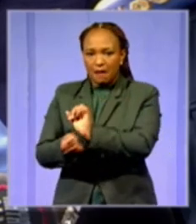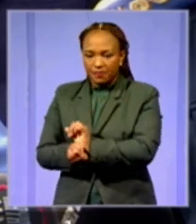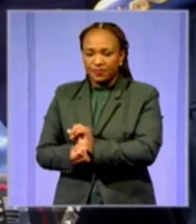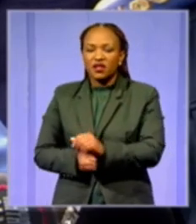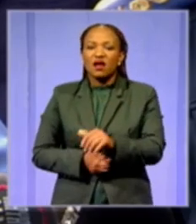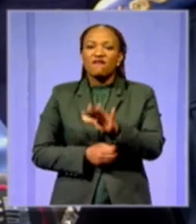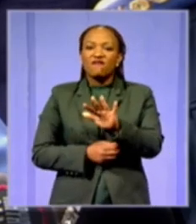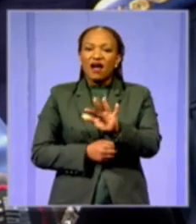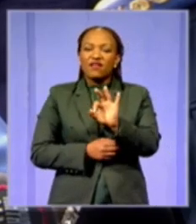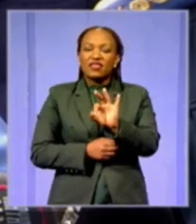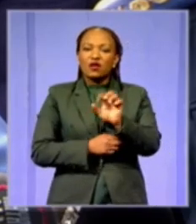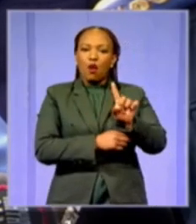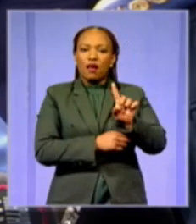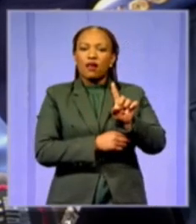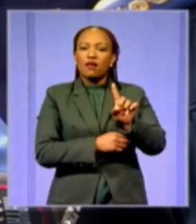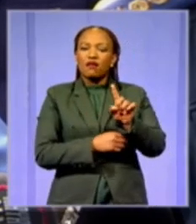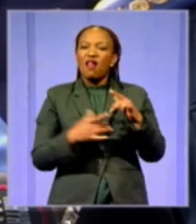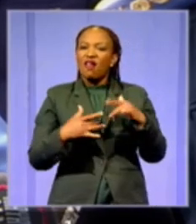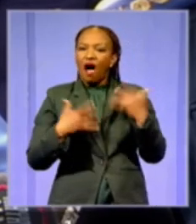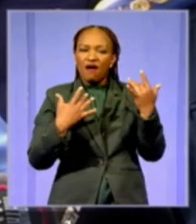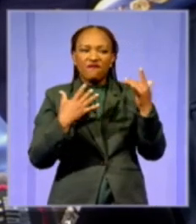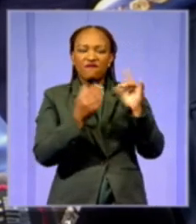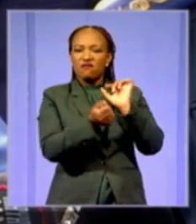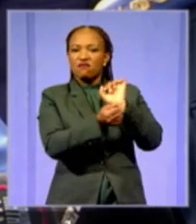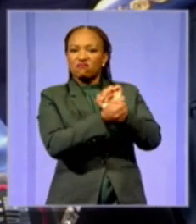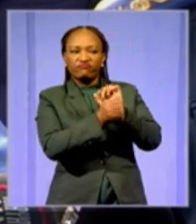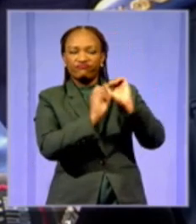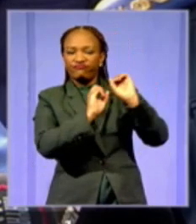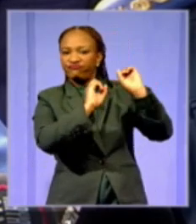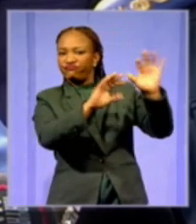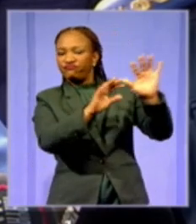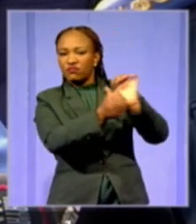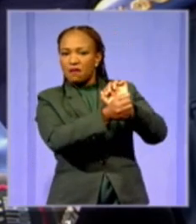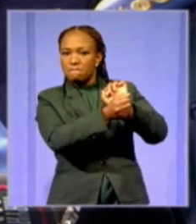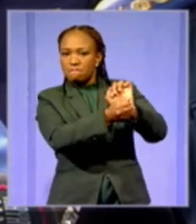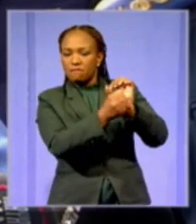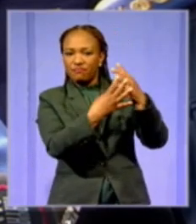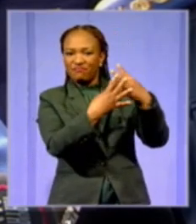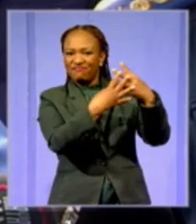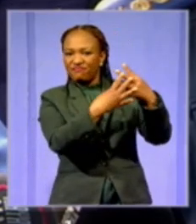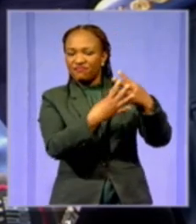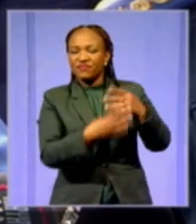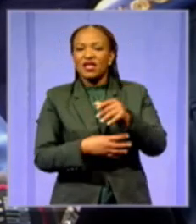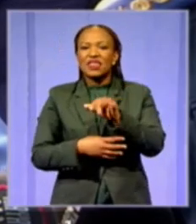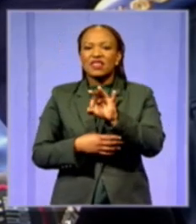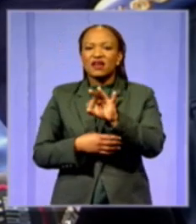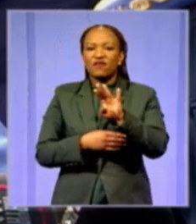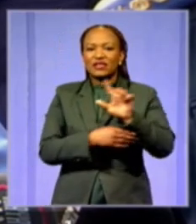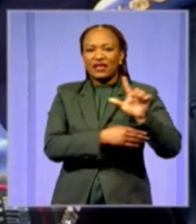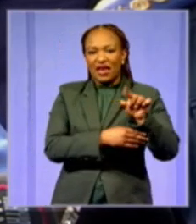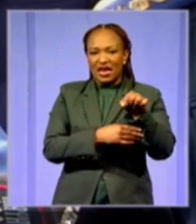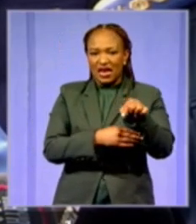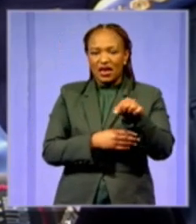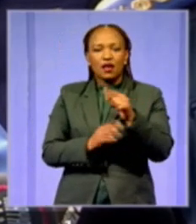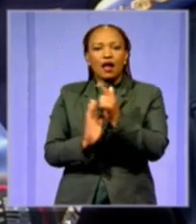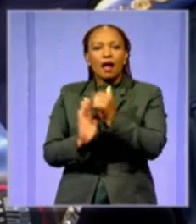531 were life sentences, and 347 accused were for